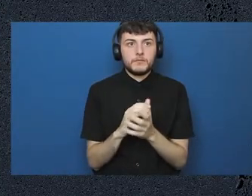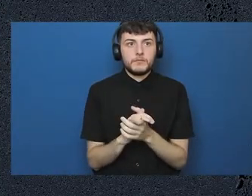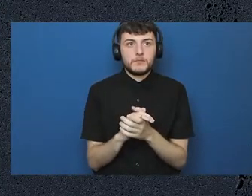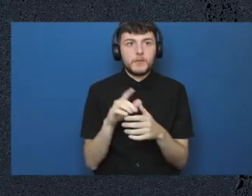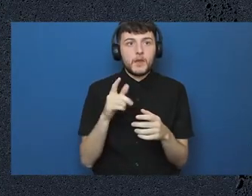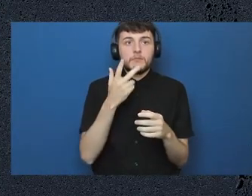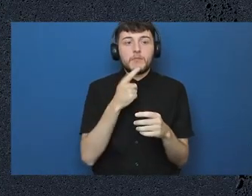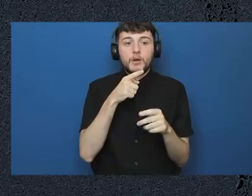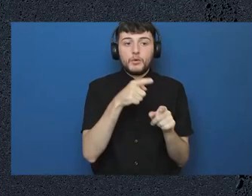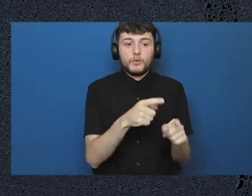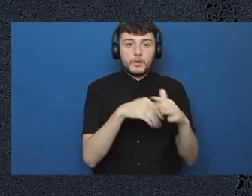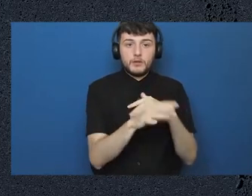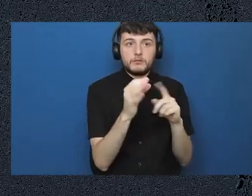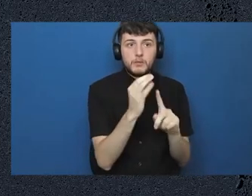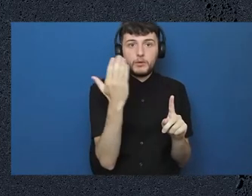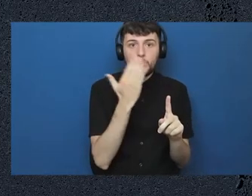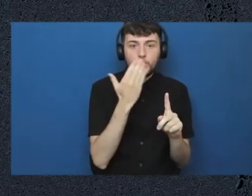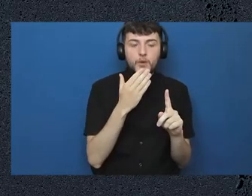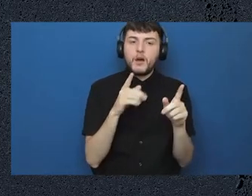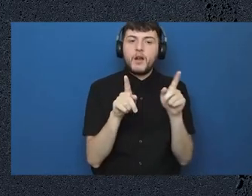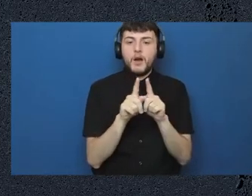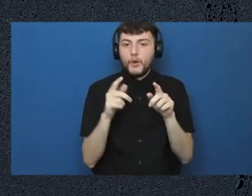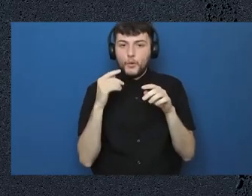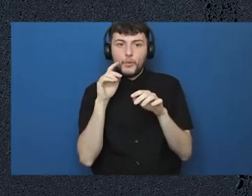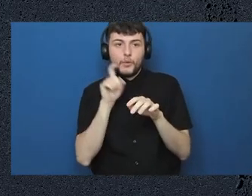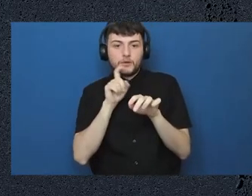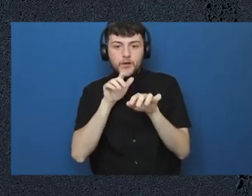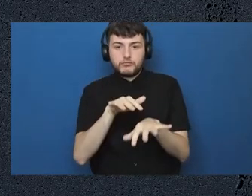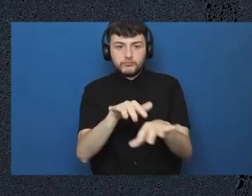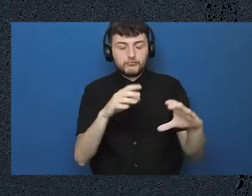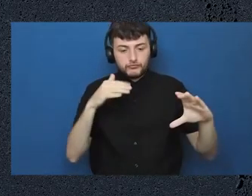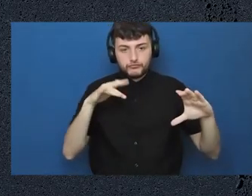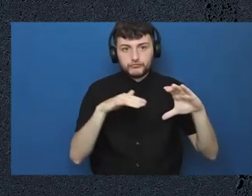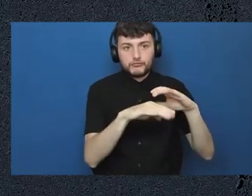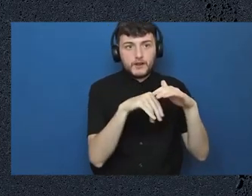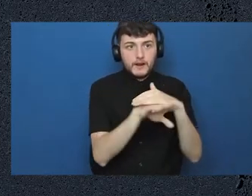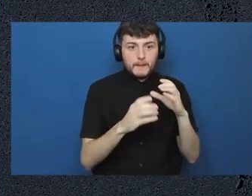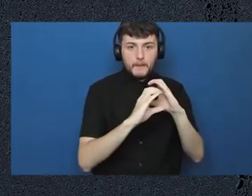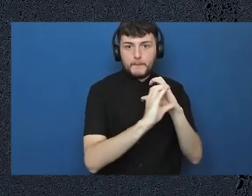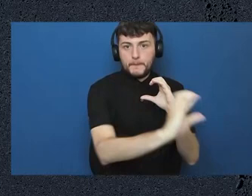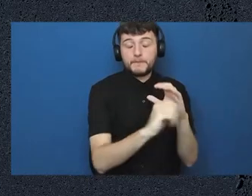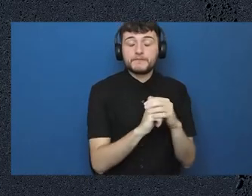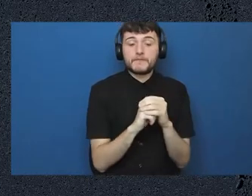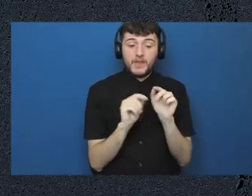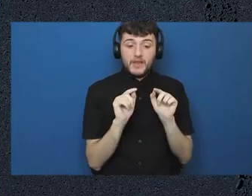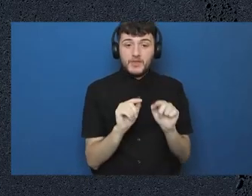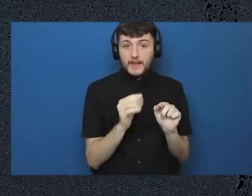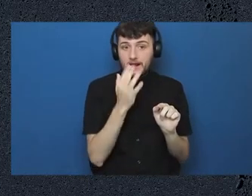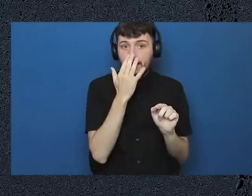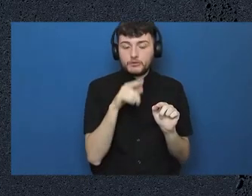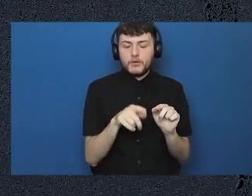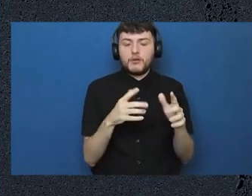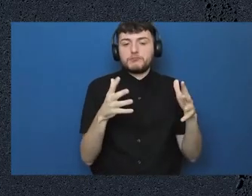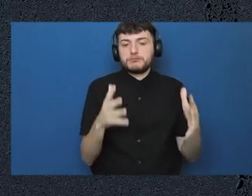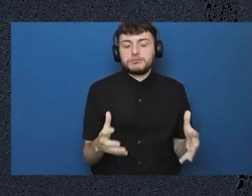you're going through like water. There's a lot of girls who are just loving science at that age. We're all very